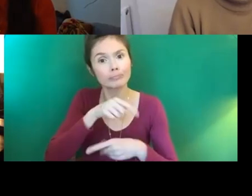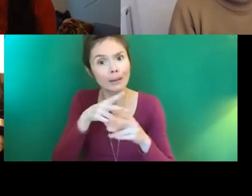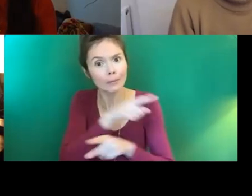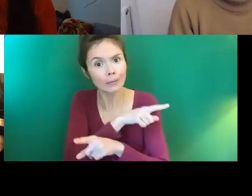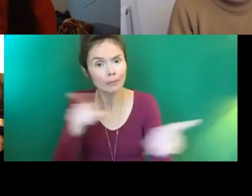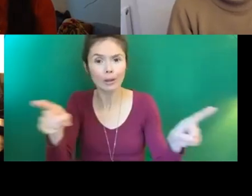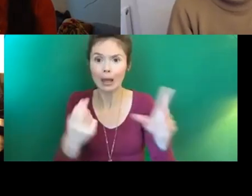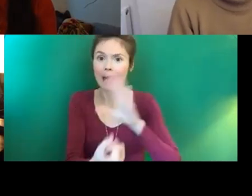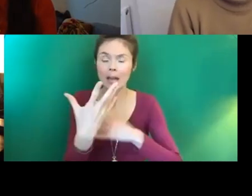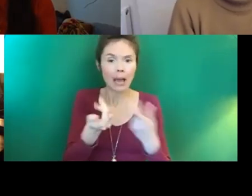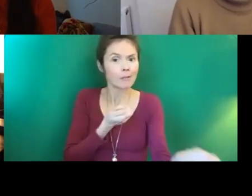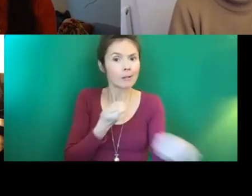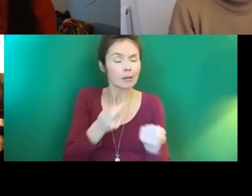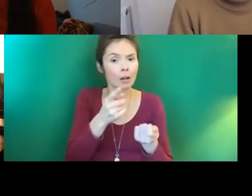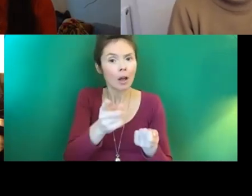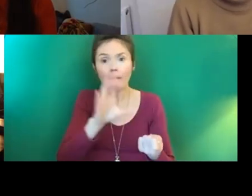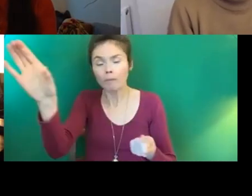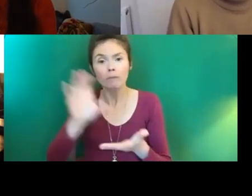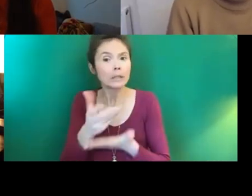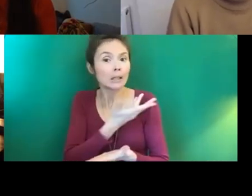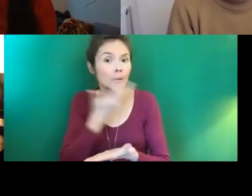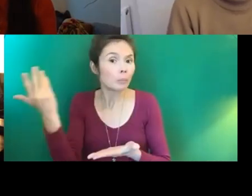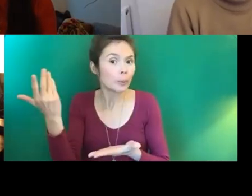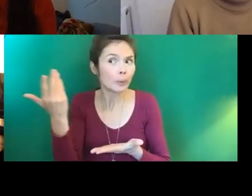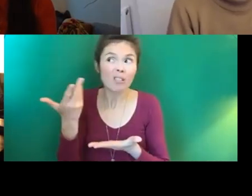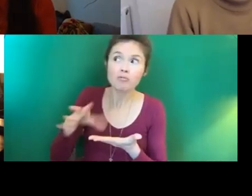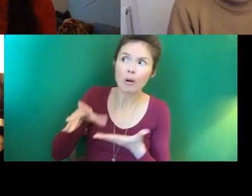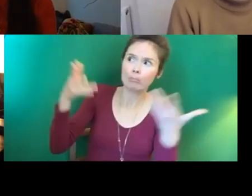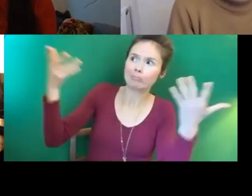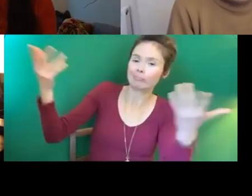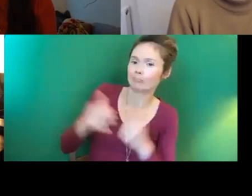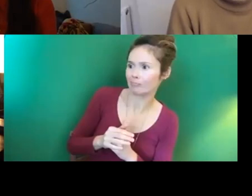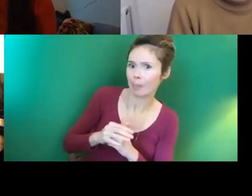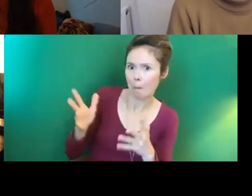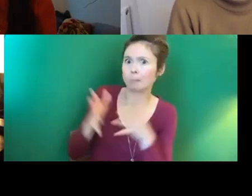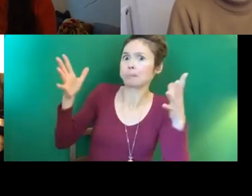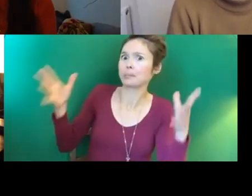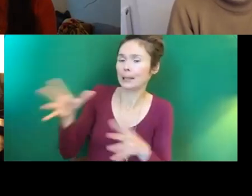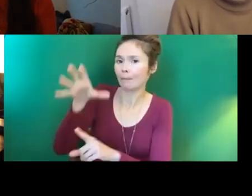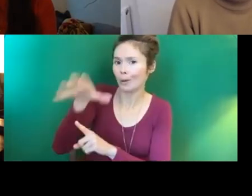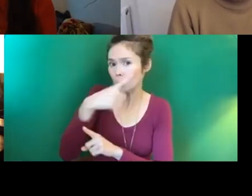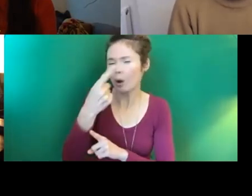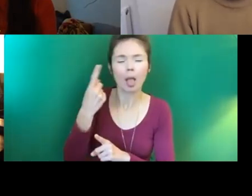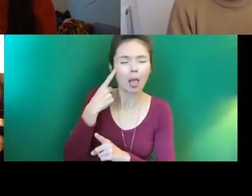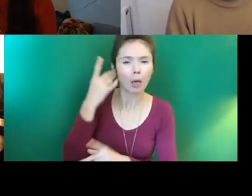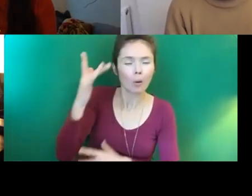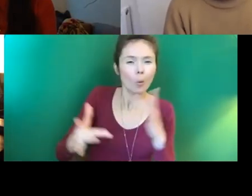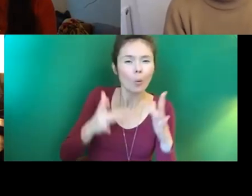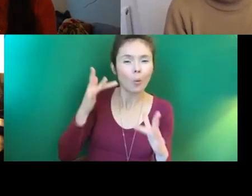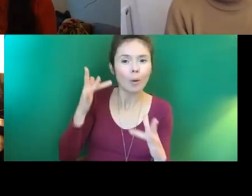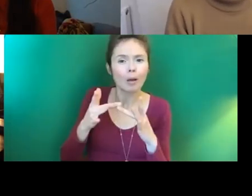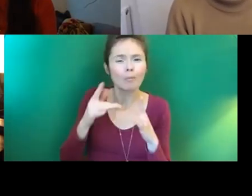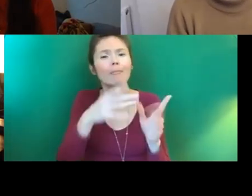necessarily have the funding or backing of like a large event or a mainstream venue. So for example, someone running